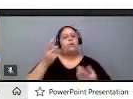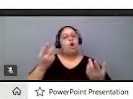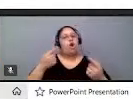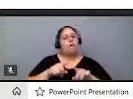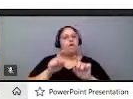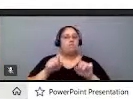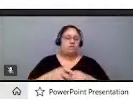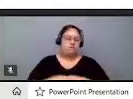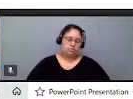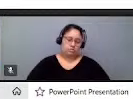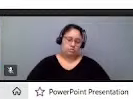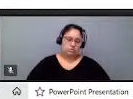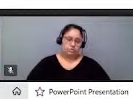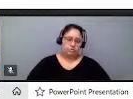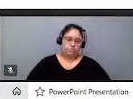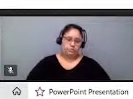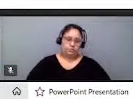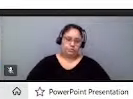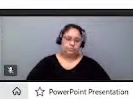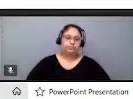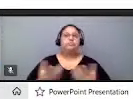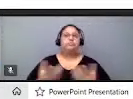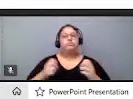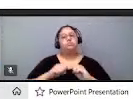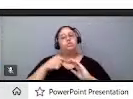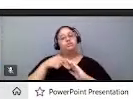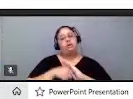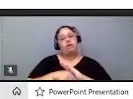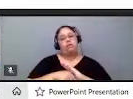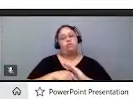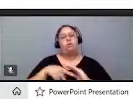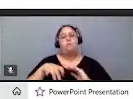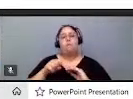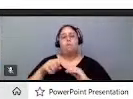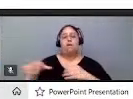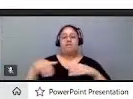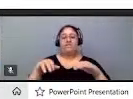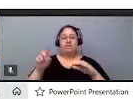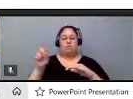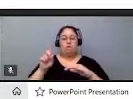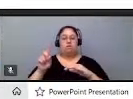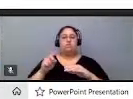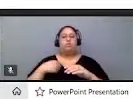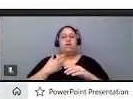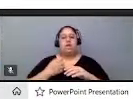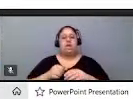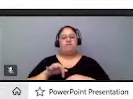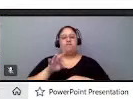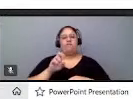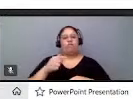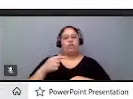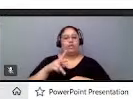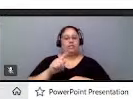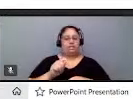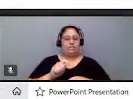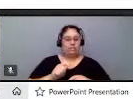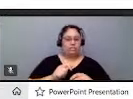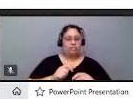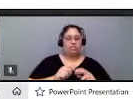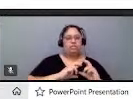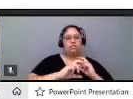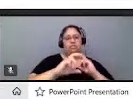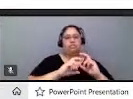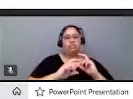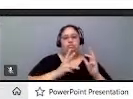perspective um so just breaking it down in regard to the port activities we have the freight um and and I think